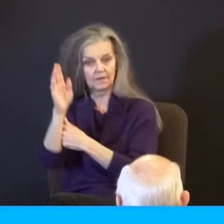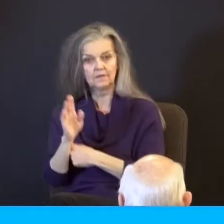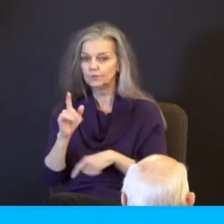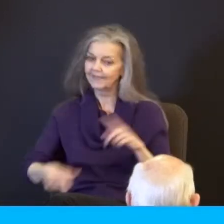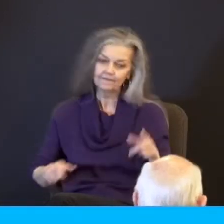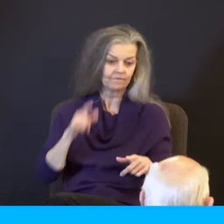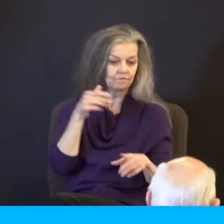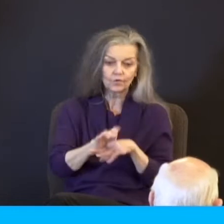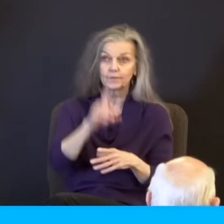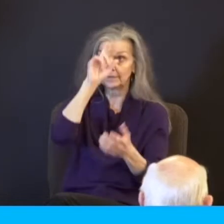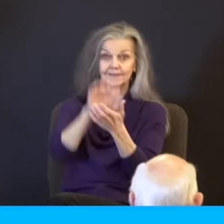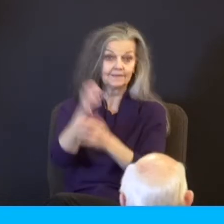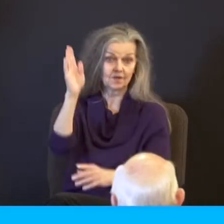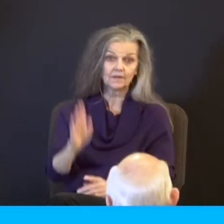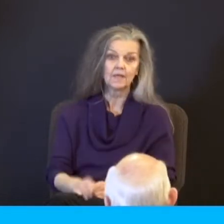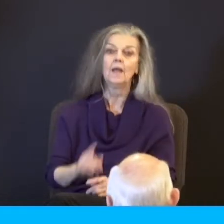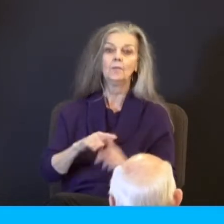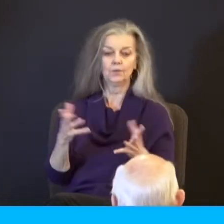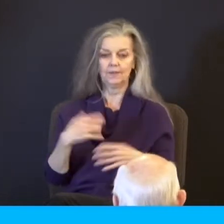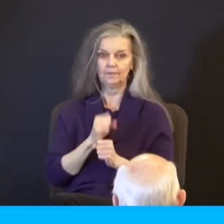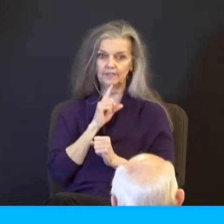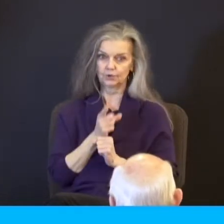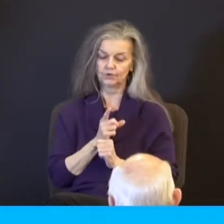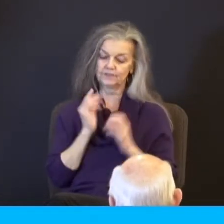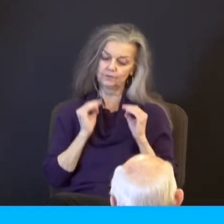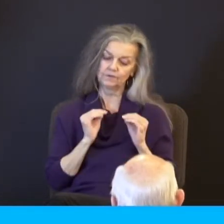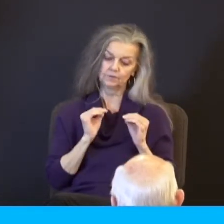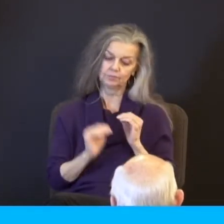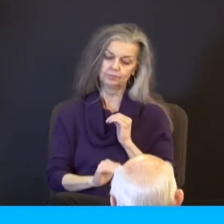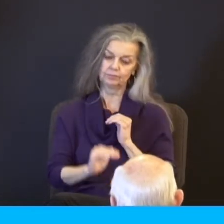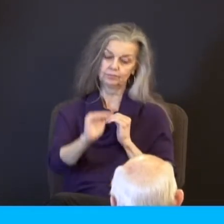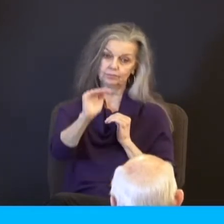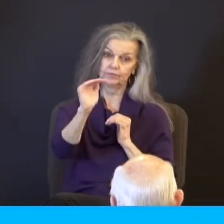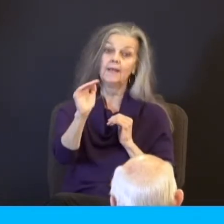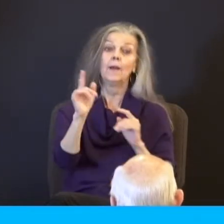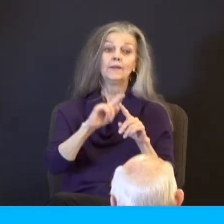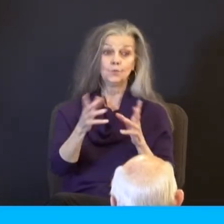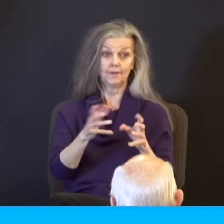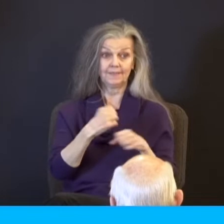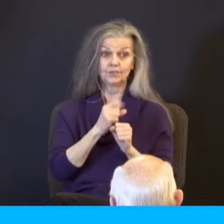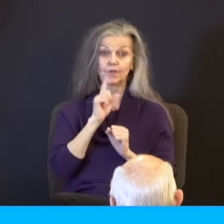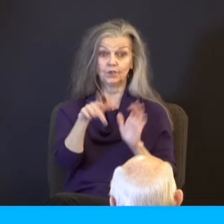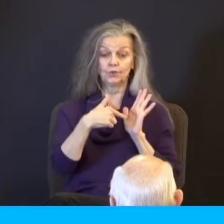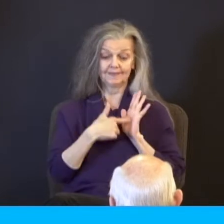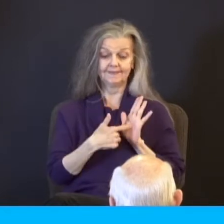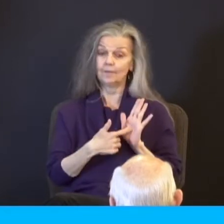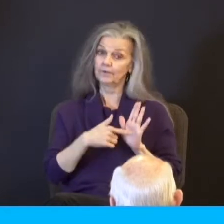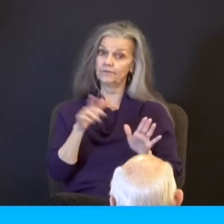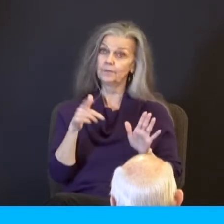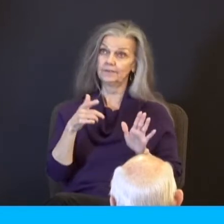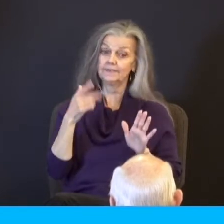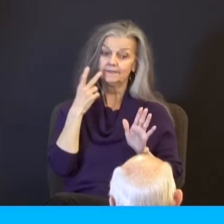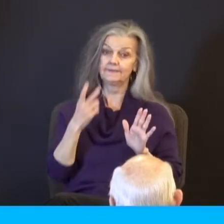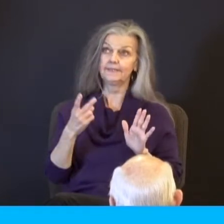believe. But you want to make sure you've done your best not to give them an excuse not to believe. That they can see